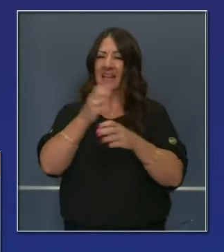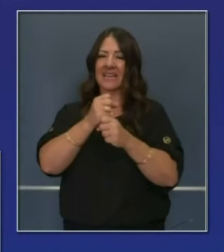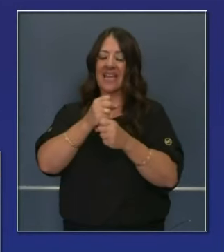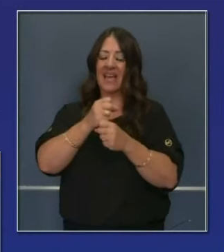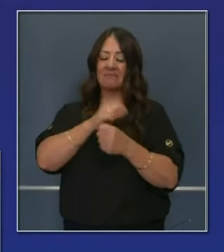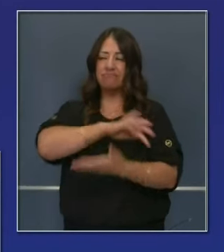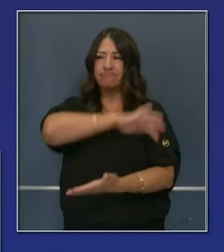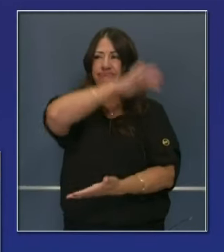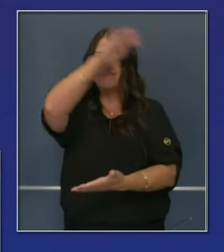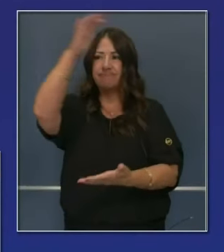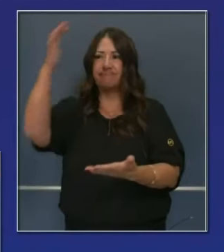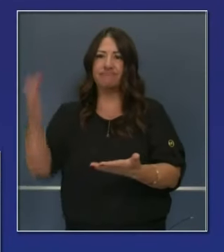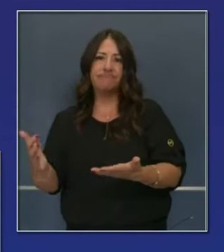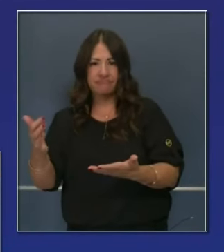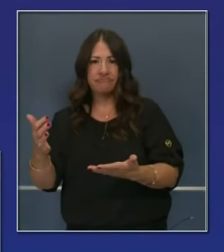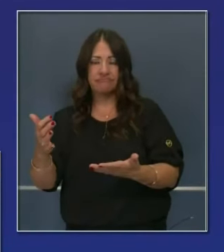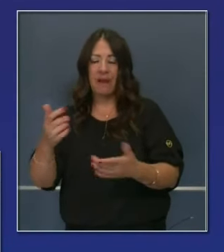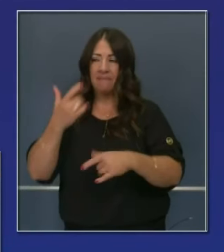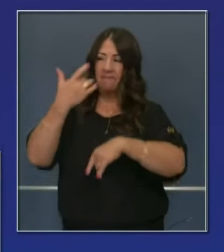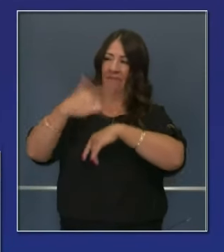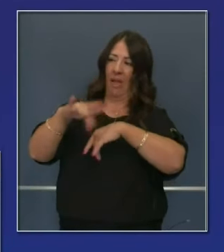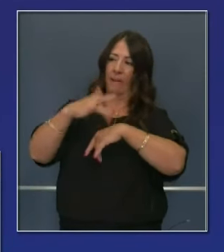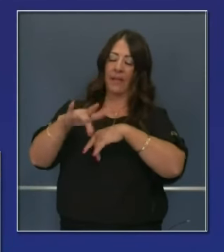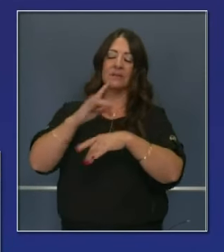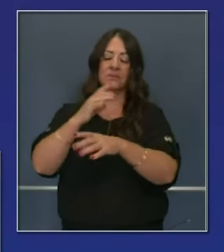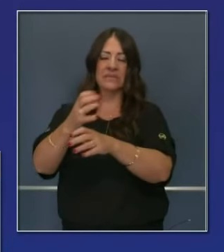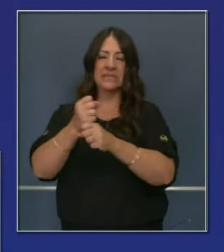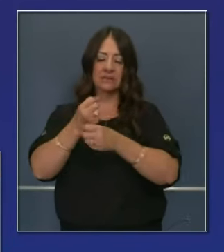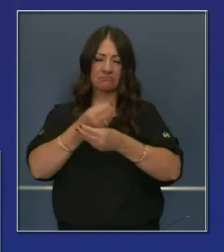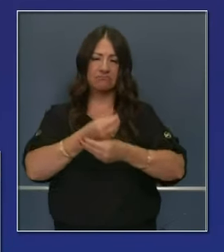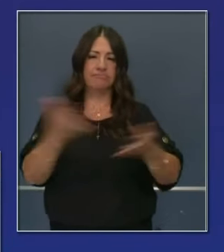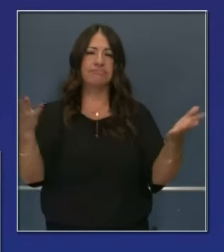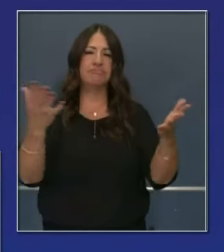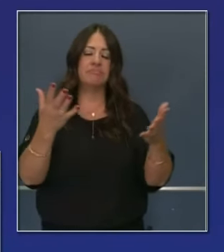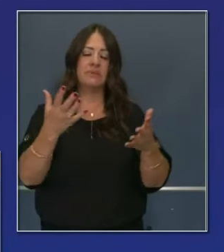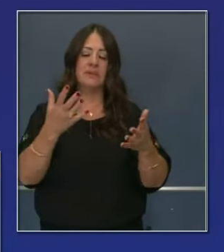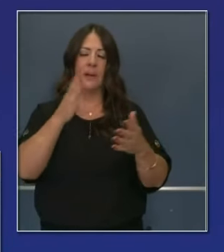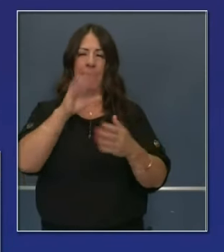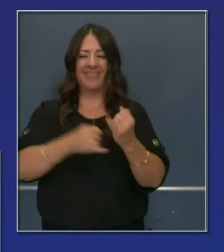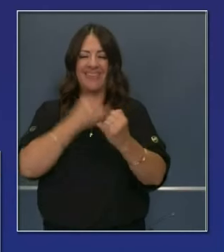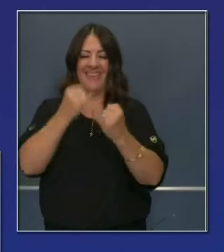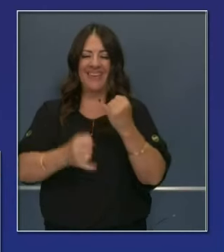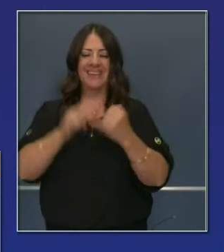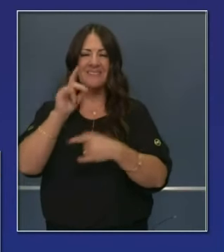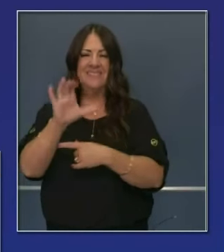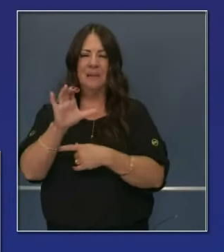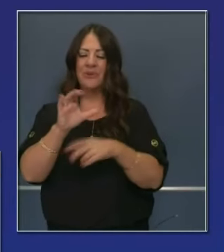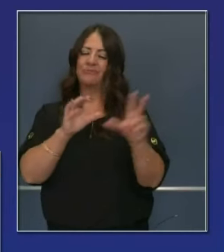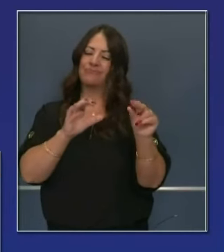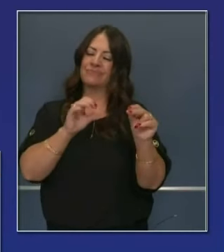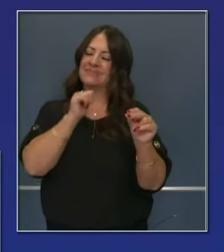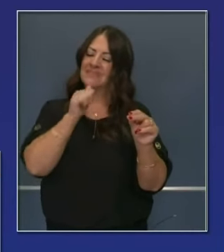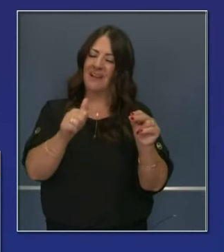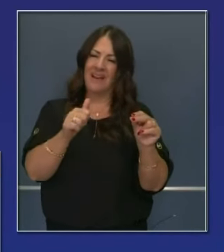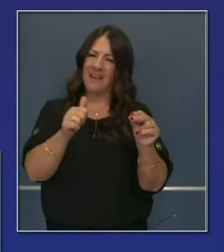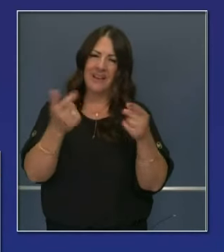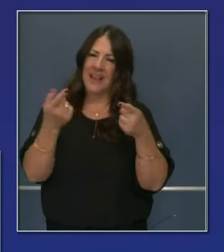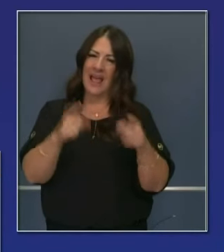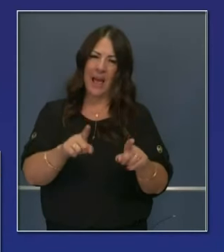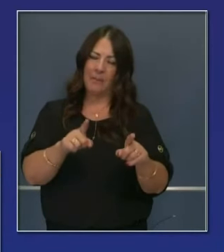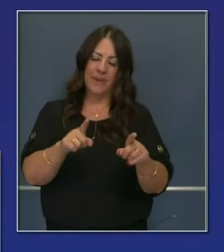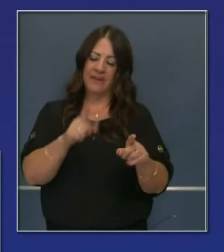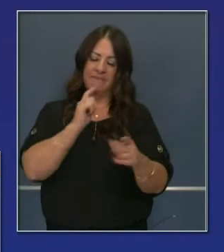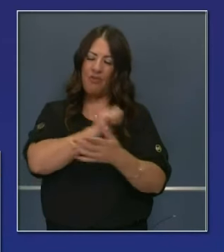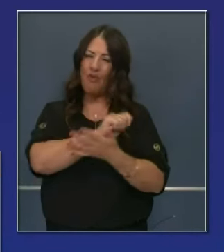or rather have the availability of a substantial distribution of vaccines by the end of the calendar year. Quite the contrary. So I think there's